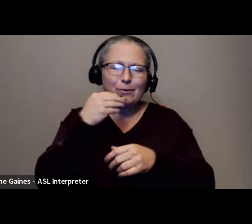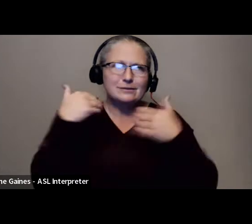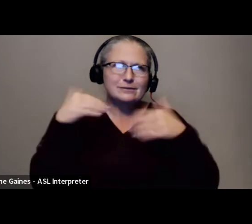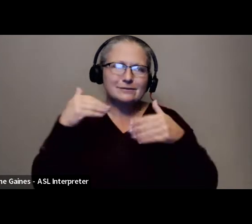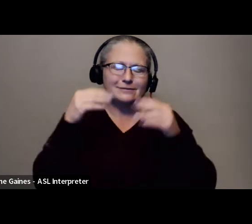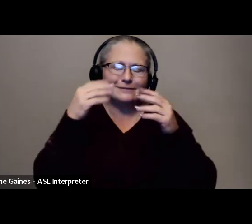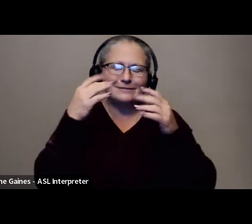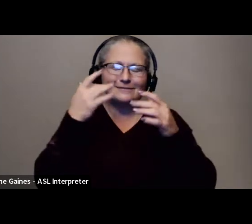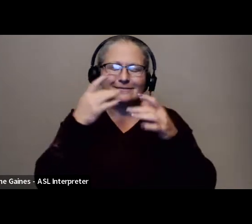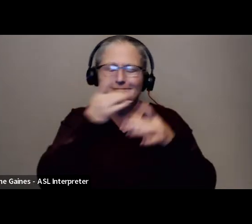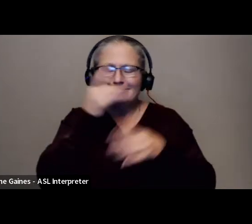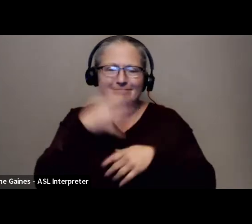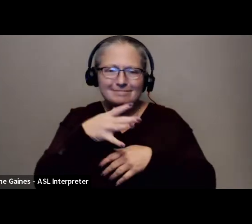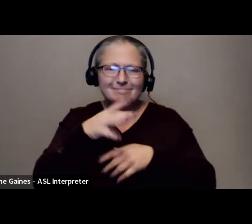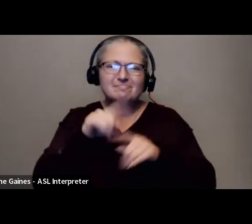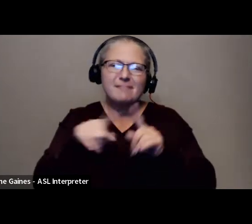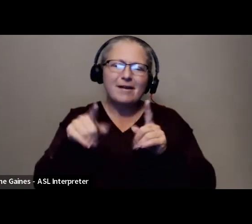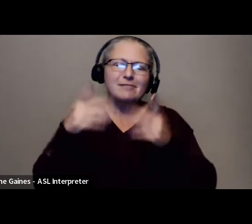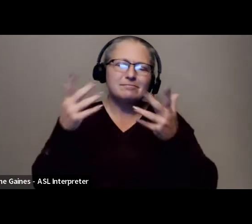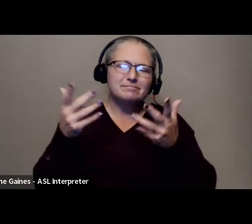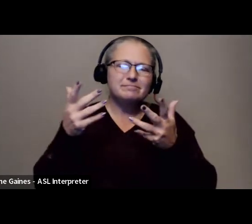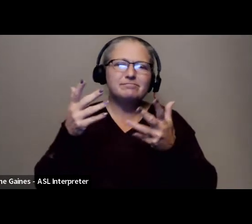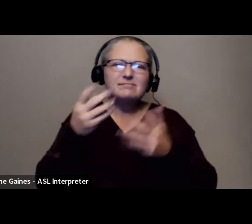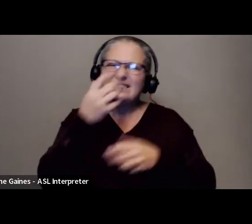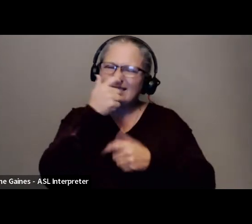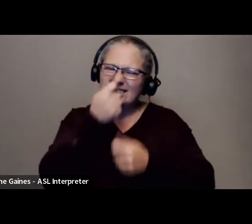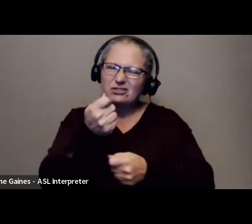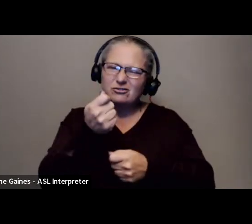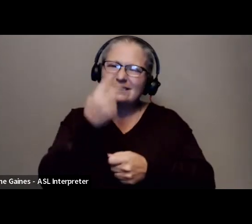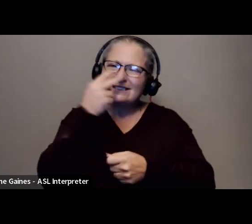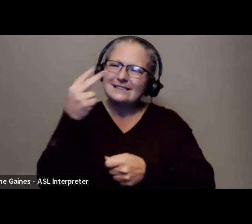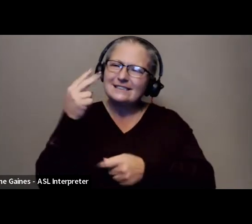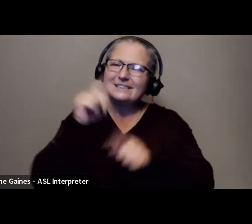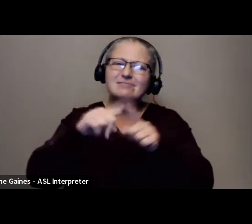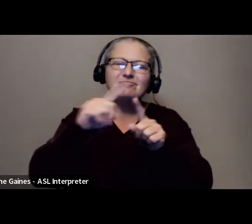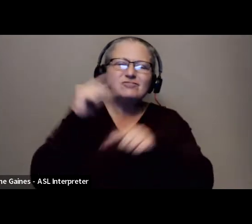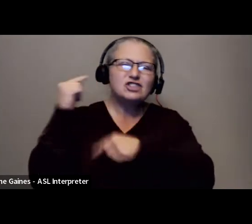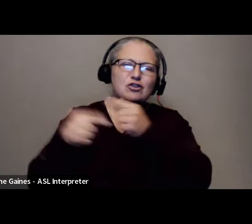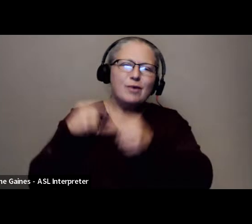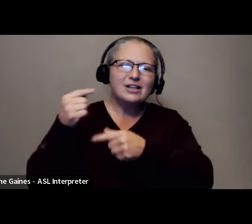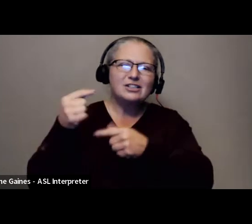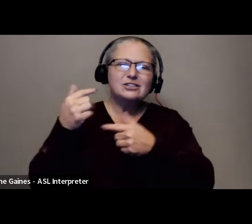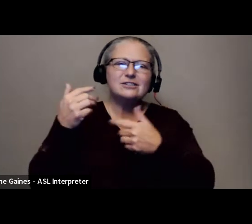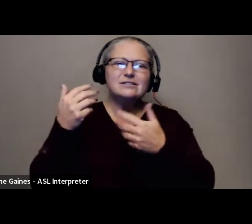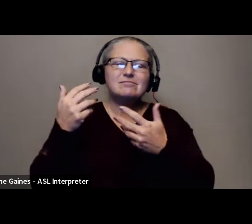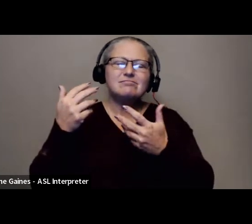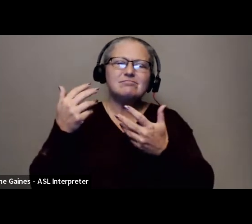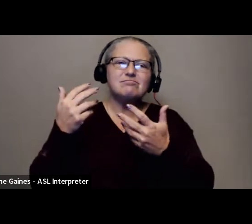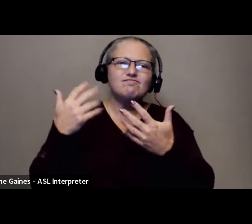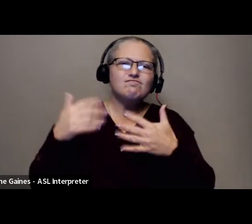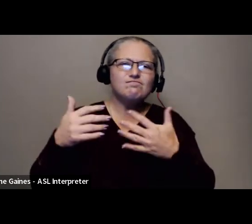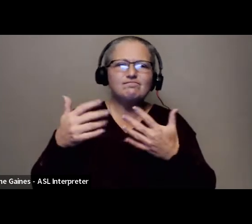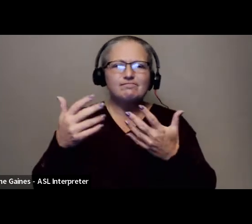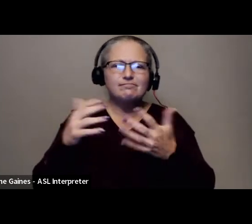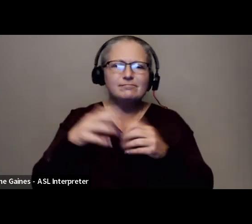awesome. But it was just like interesting to see all the generations, and just how much